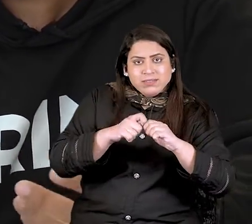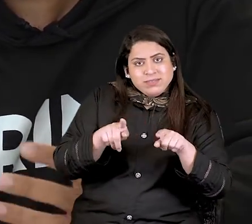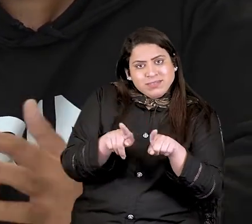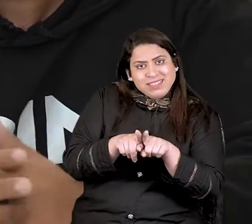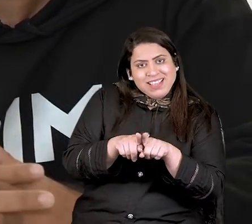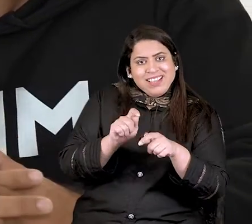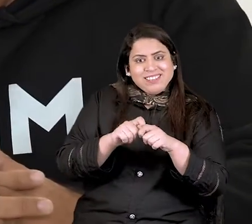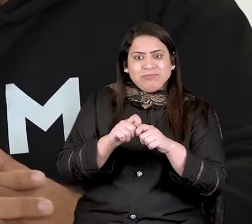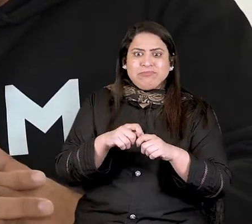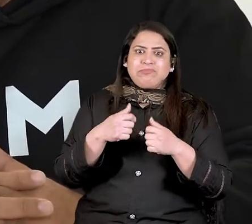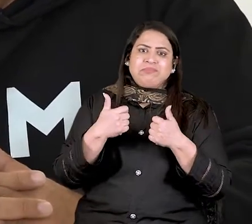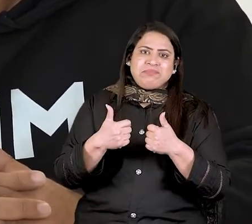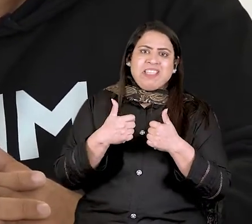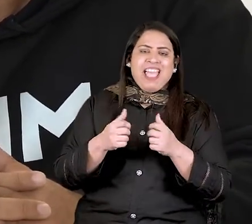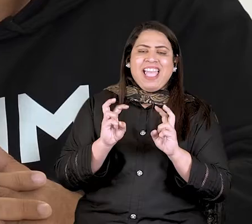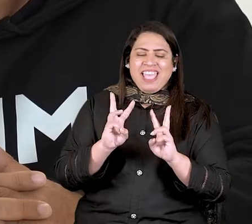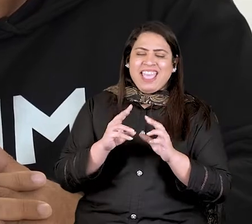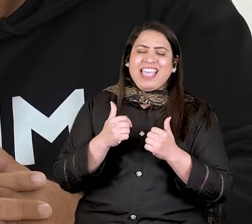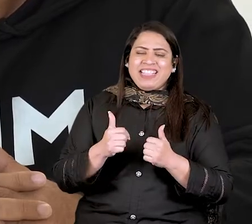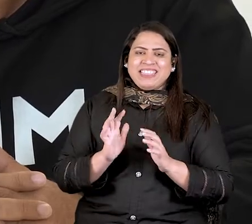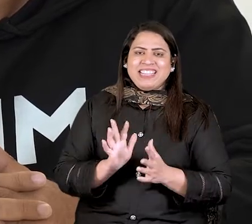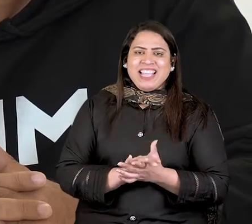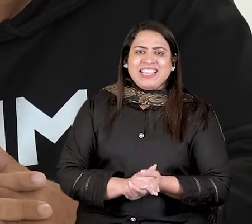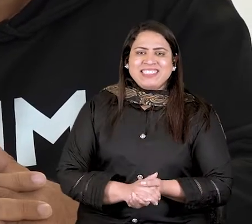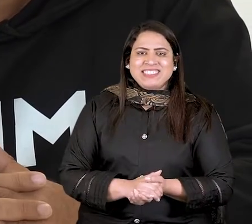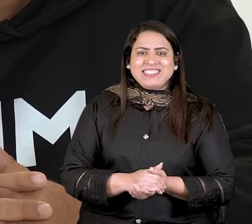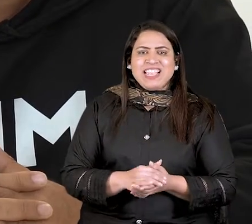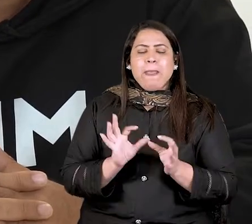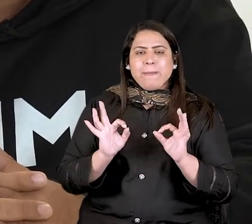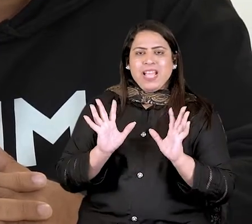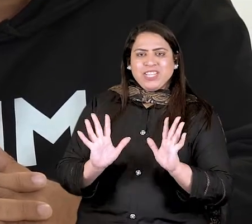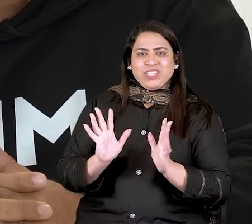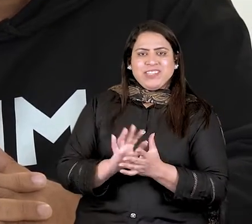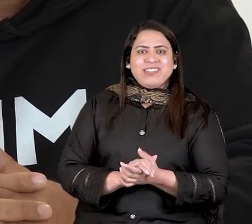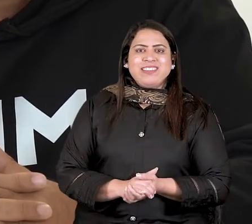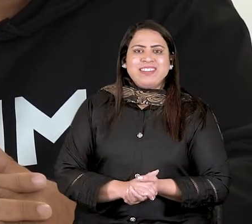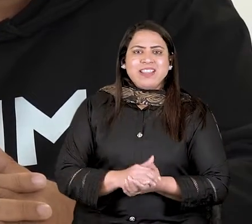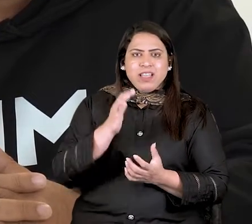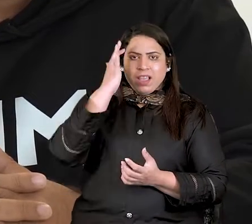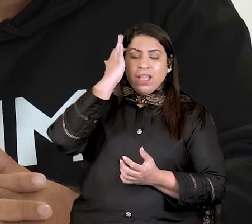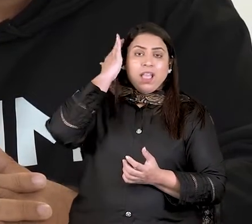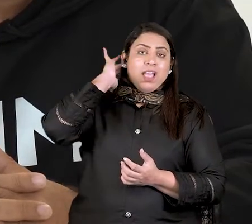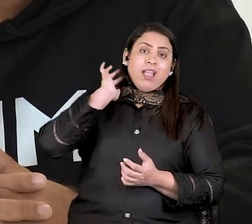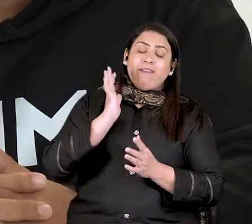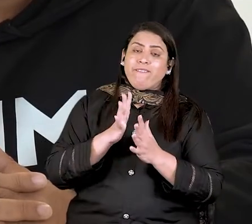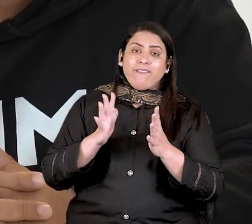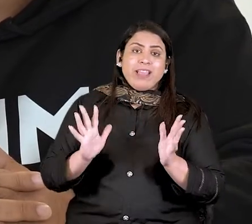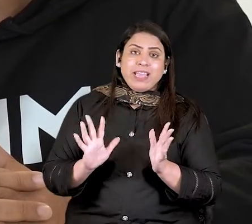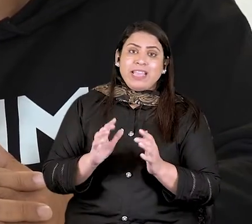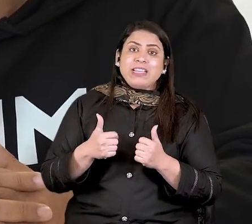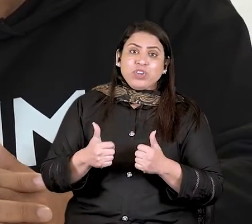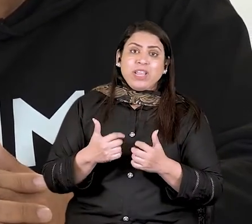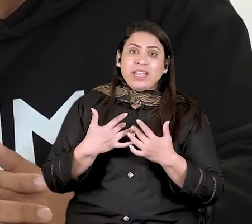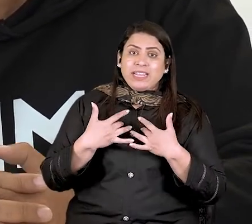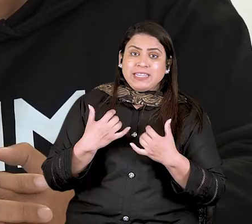Even on all 3 outlets that we open, Jawad and I make the first burger and we hand it to him.